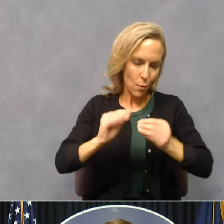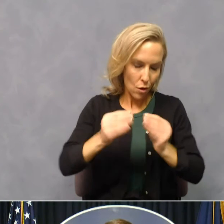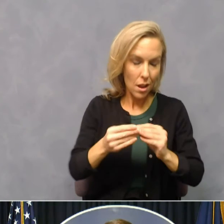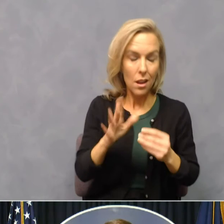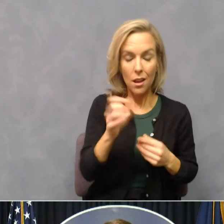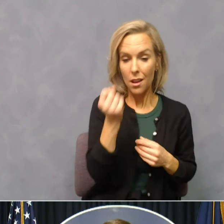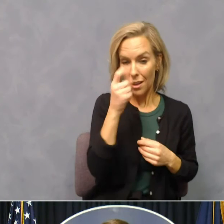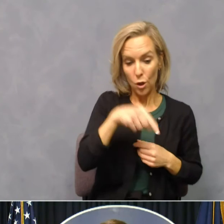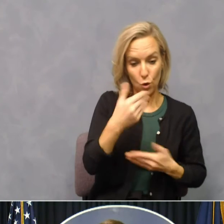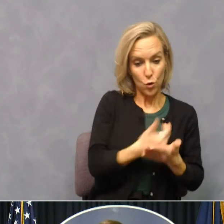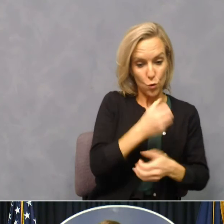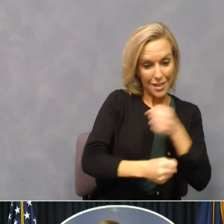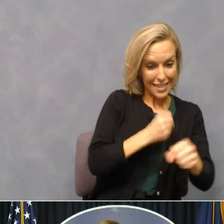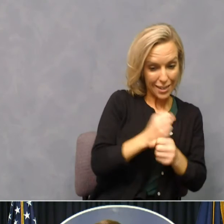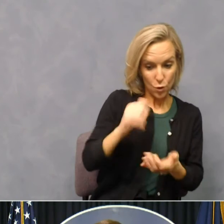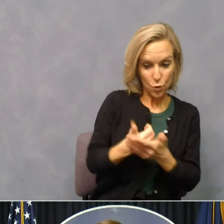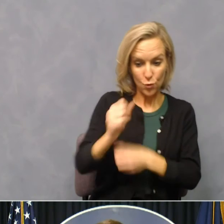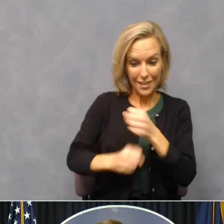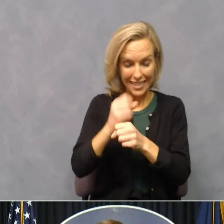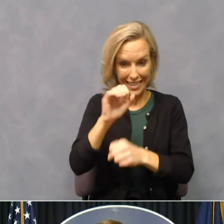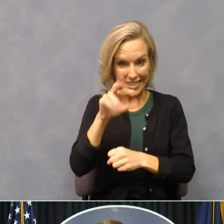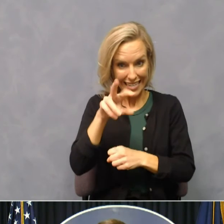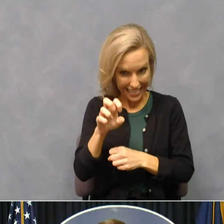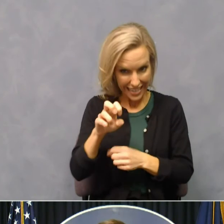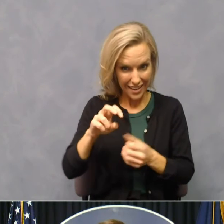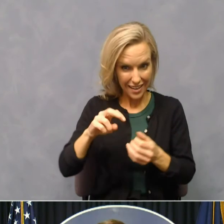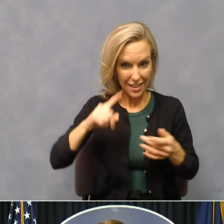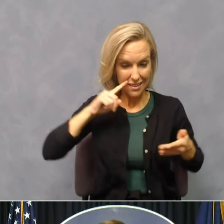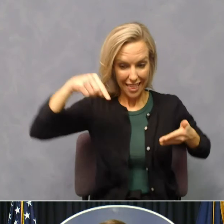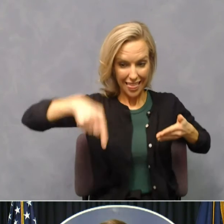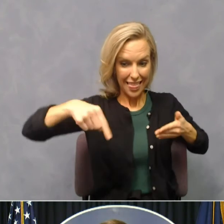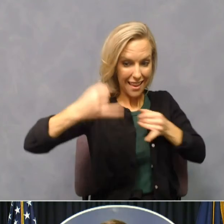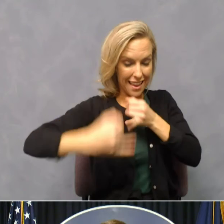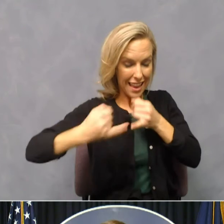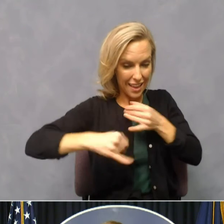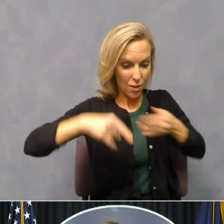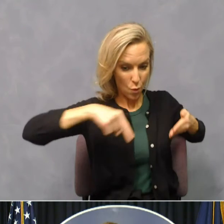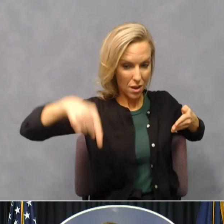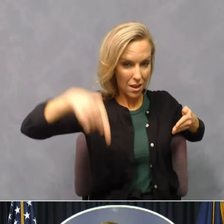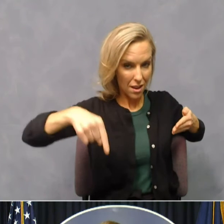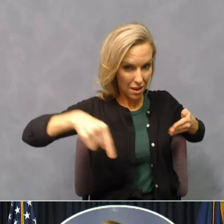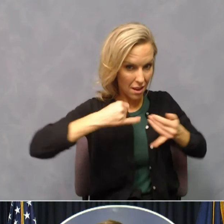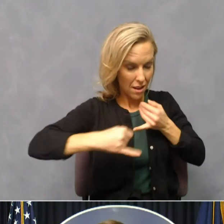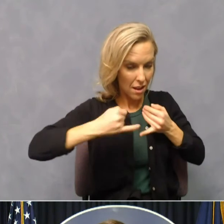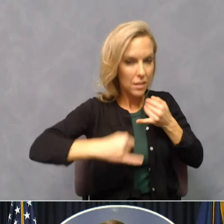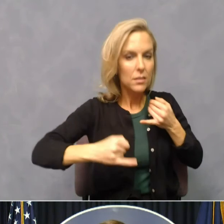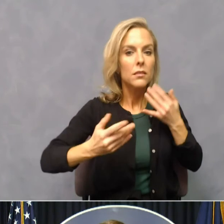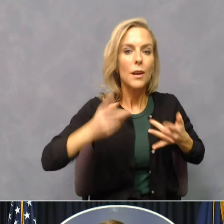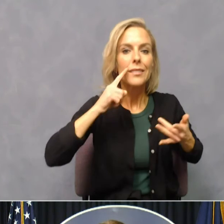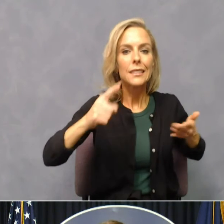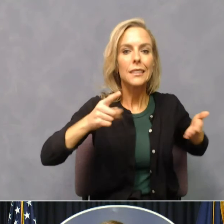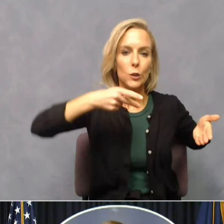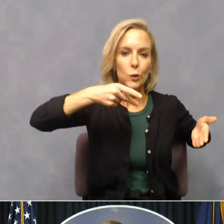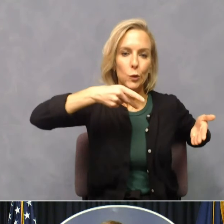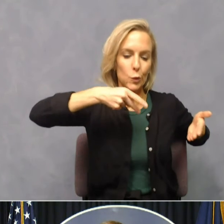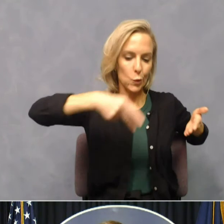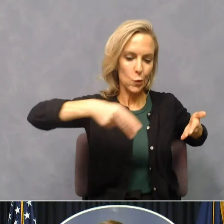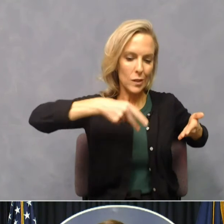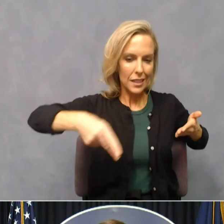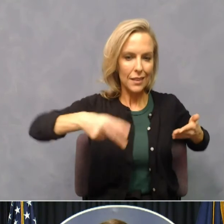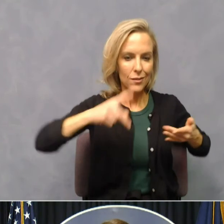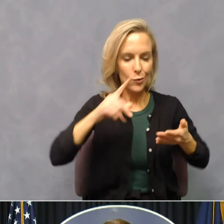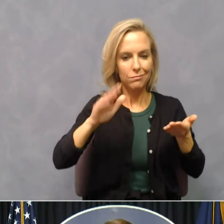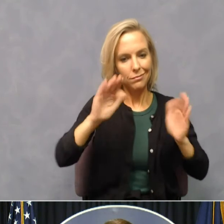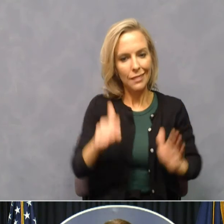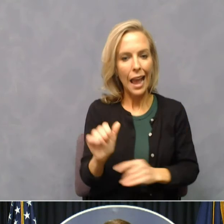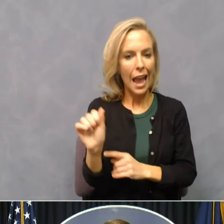Year's falling at the end of the week, it may be that we have 2 weeks that we kind of have to average in with